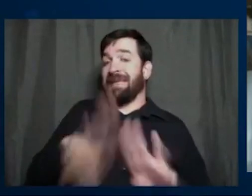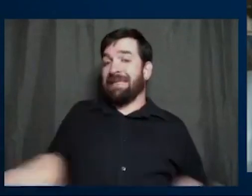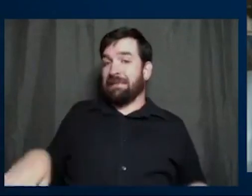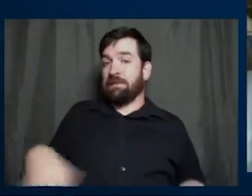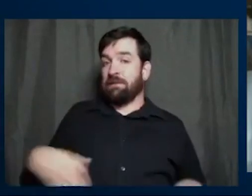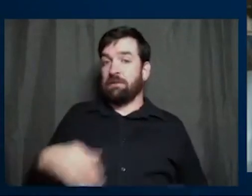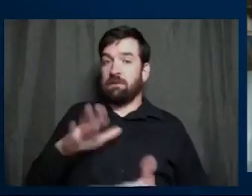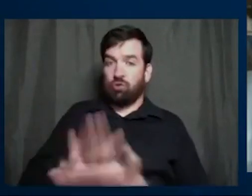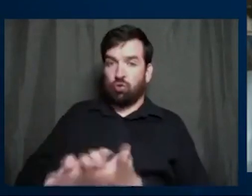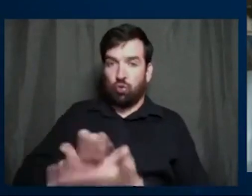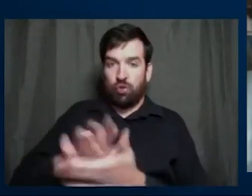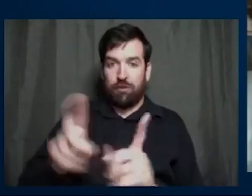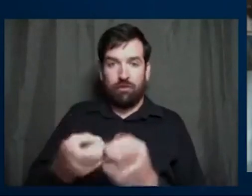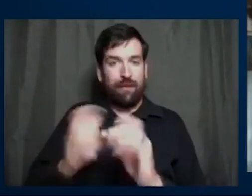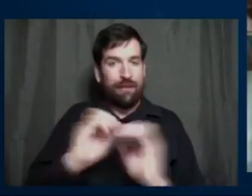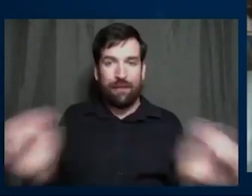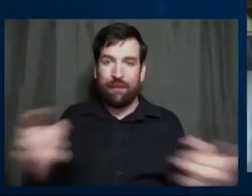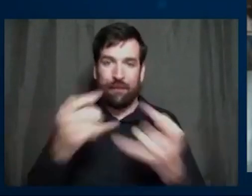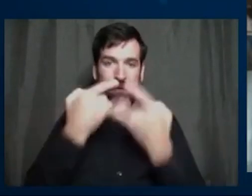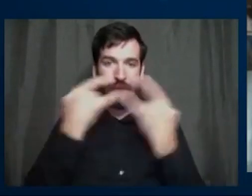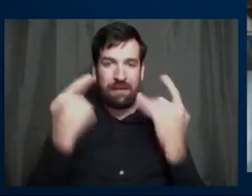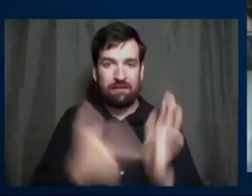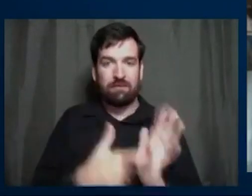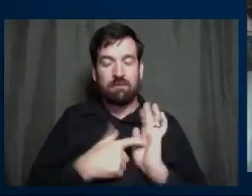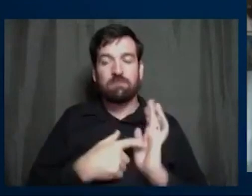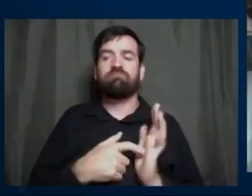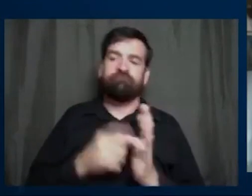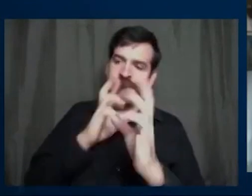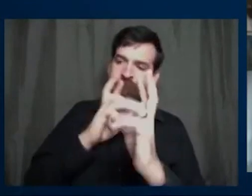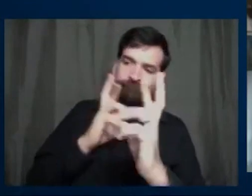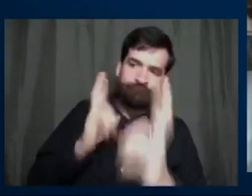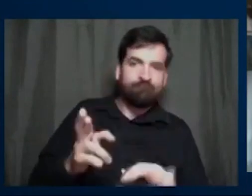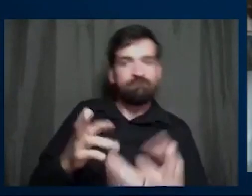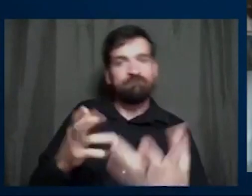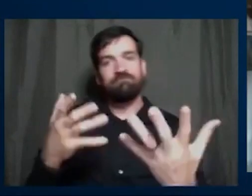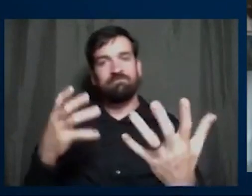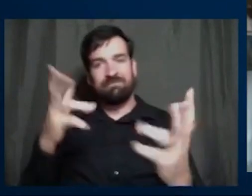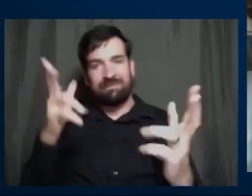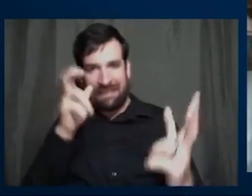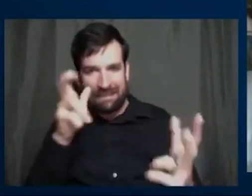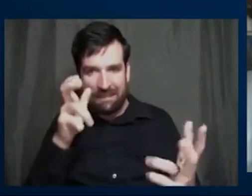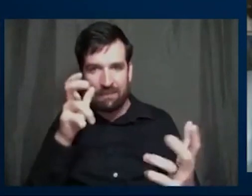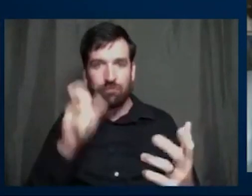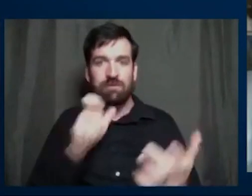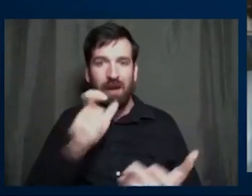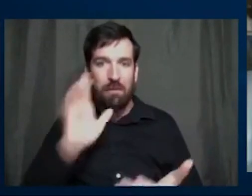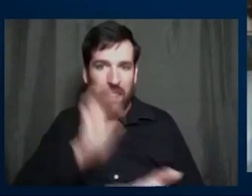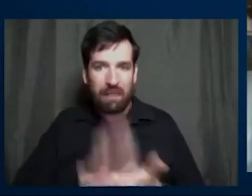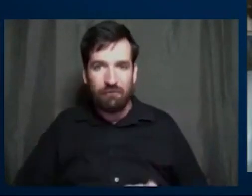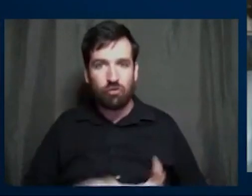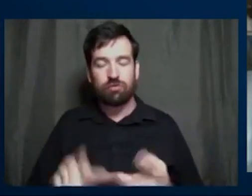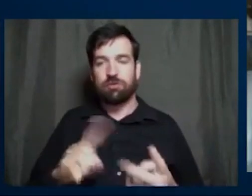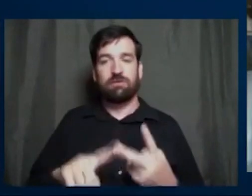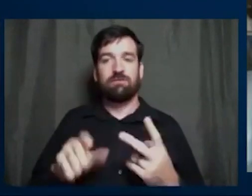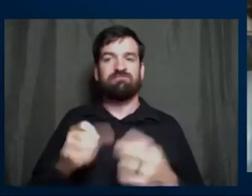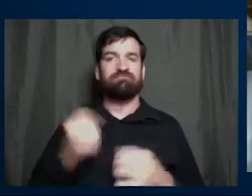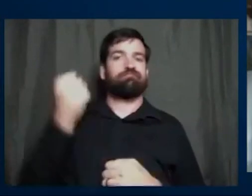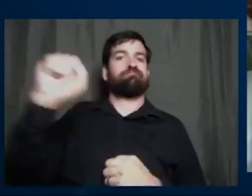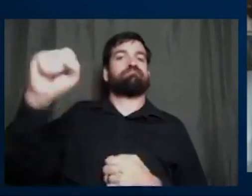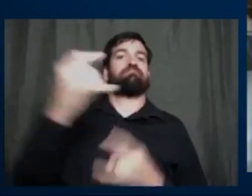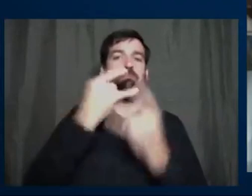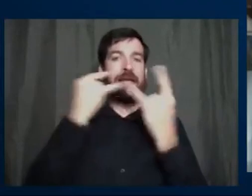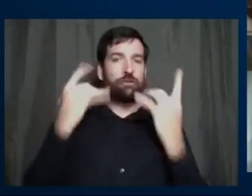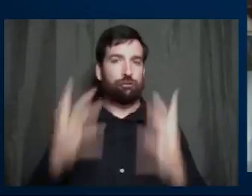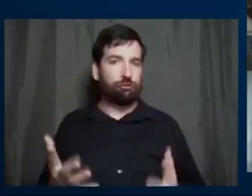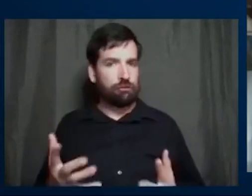School board listening to non-believers and anti-maskers. What can we do to make these people realize that it goes beyond their personal feelings and masking